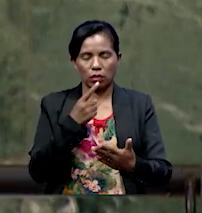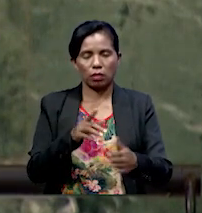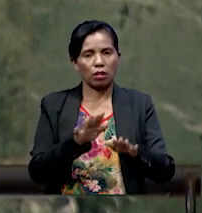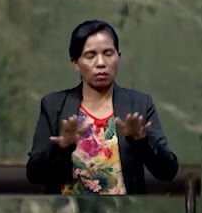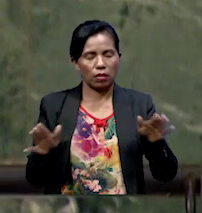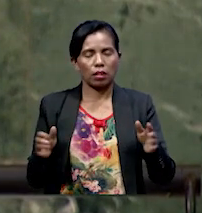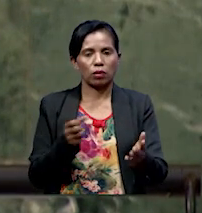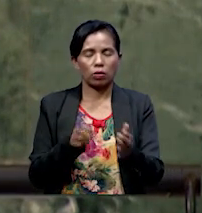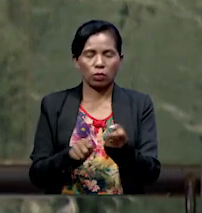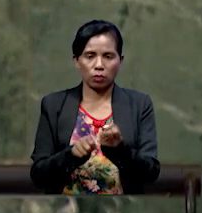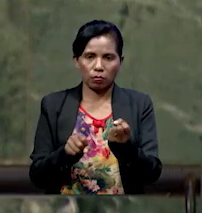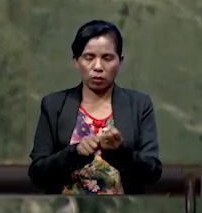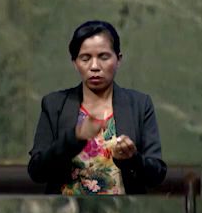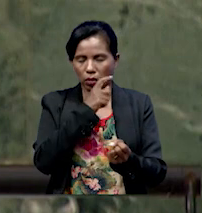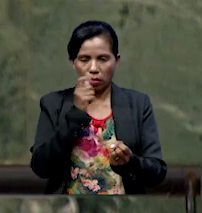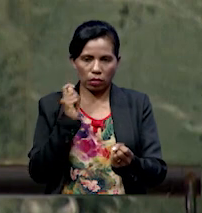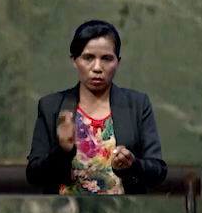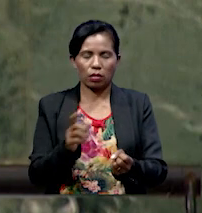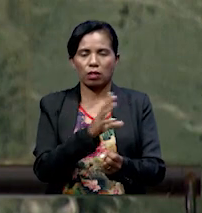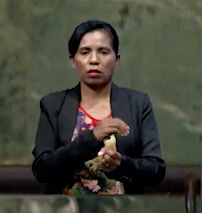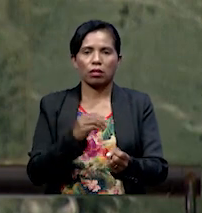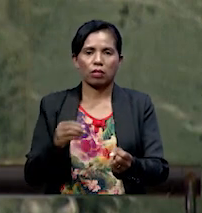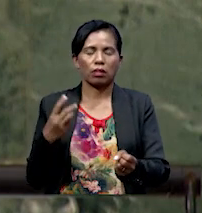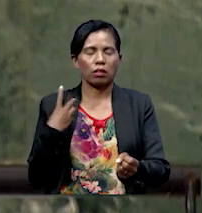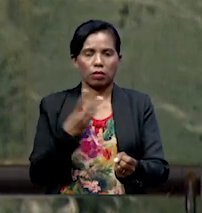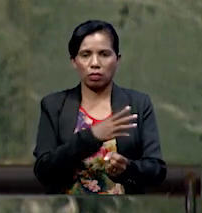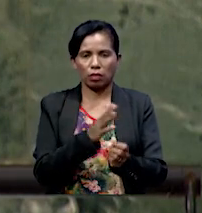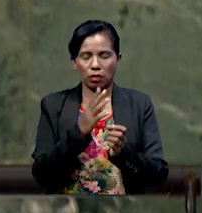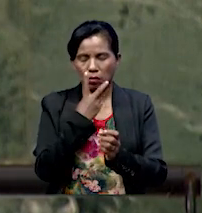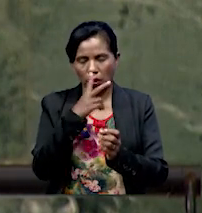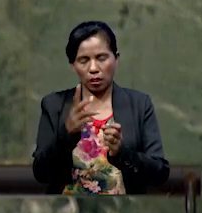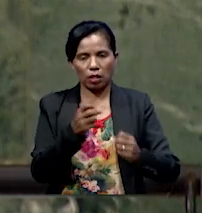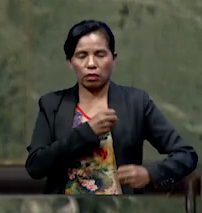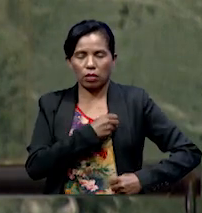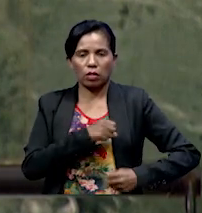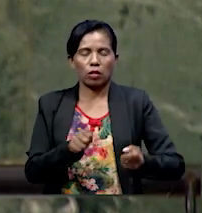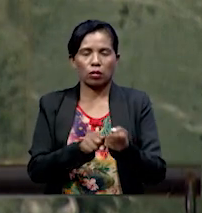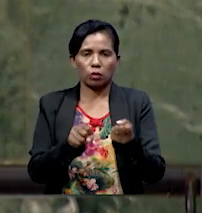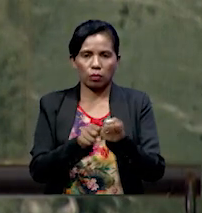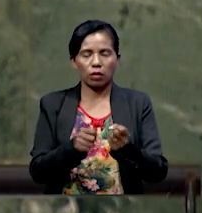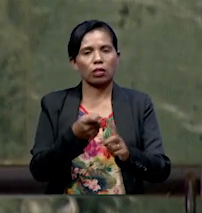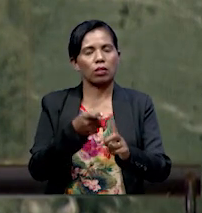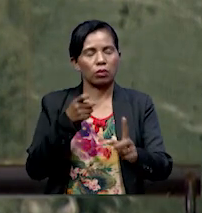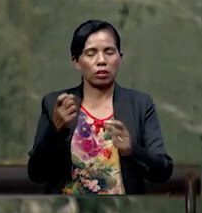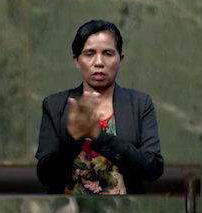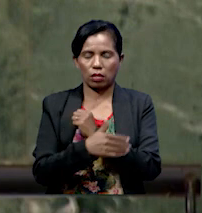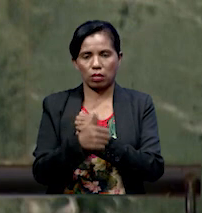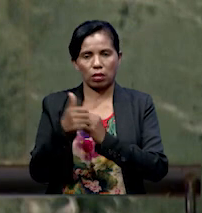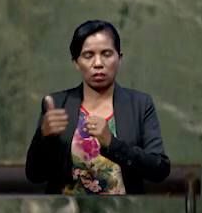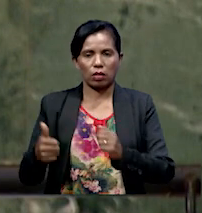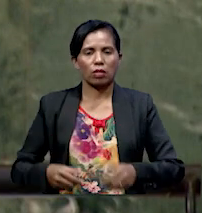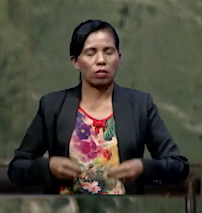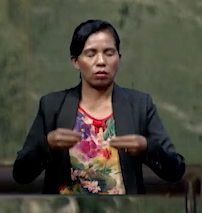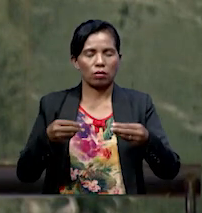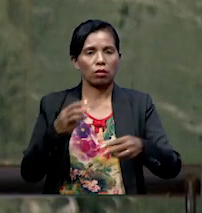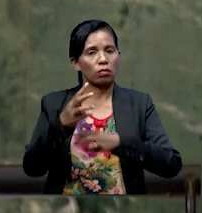for Ukrainian civilians and refugees, so much sophisticated military support for Ukraine resistance, and such a mute reaction to